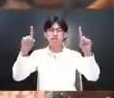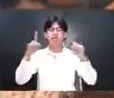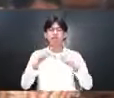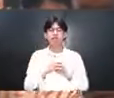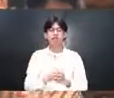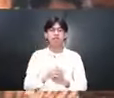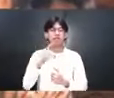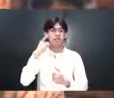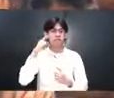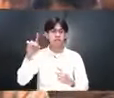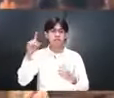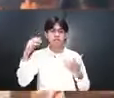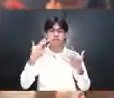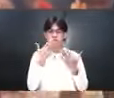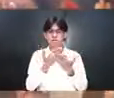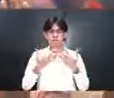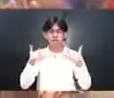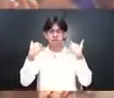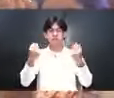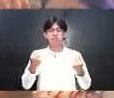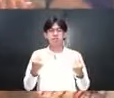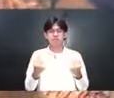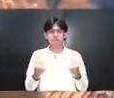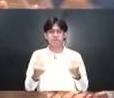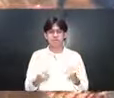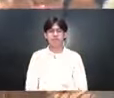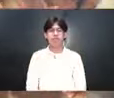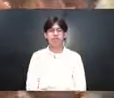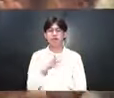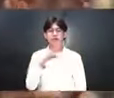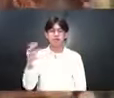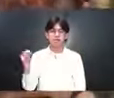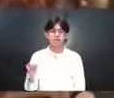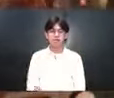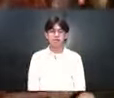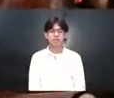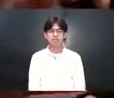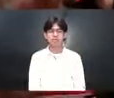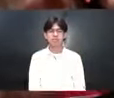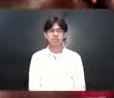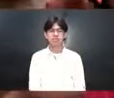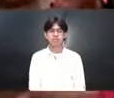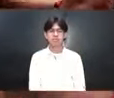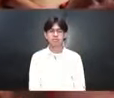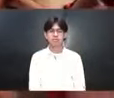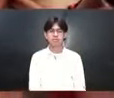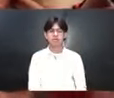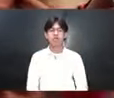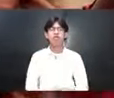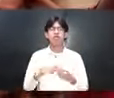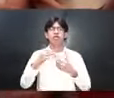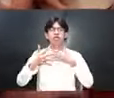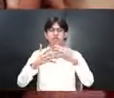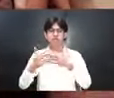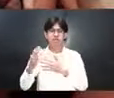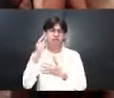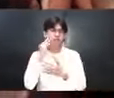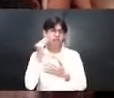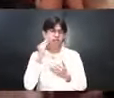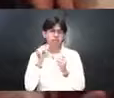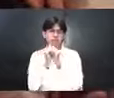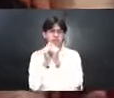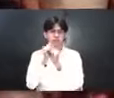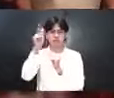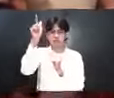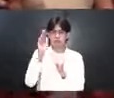of good health, Lord. And we pray that in every step of the way, they will journey with you in the center of their